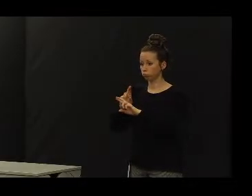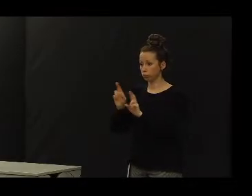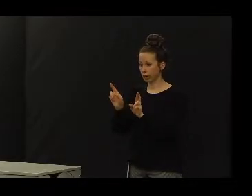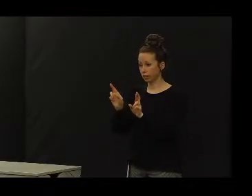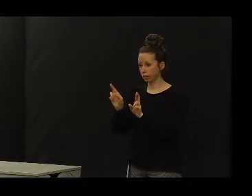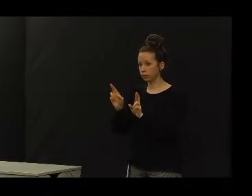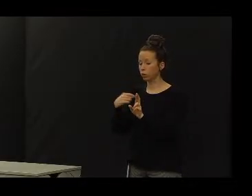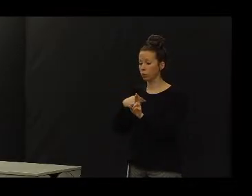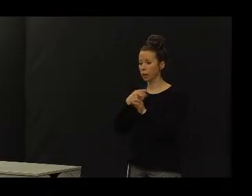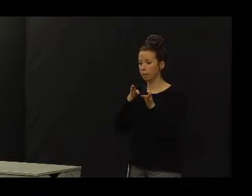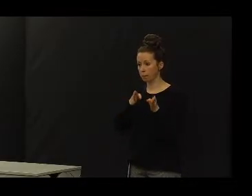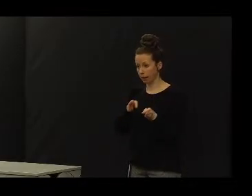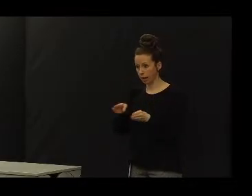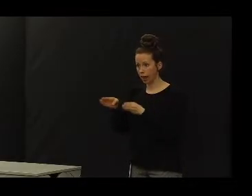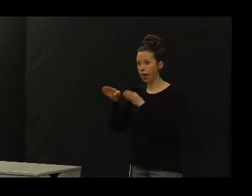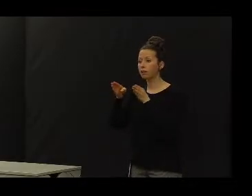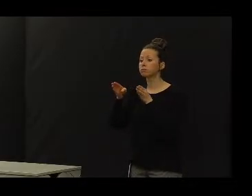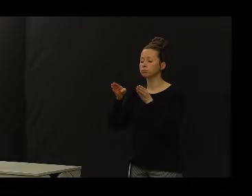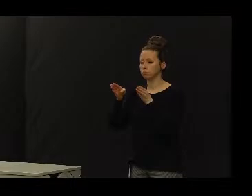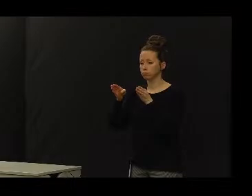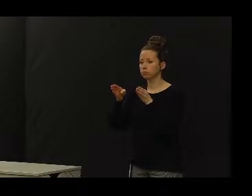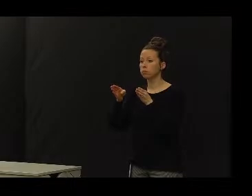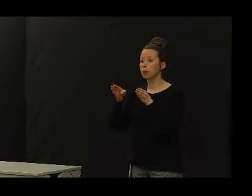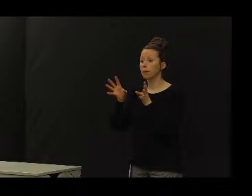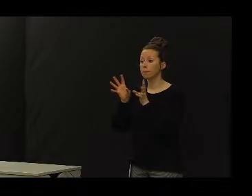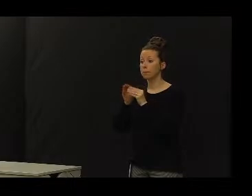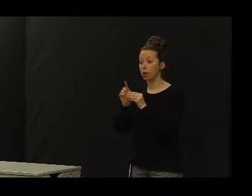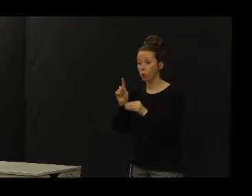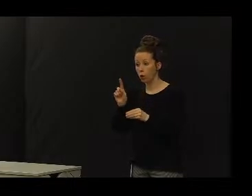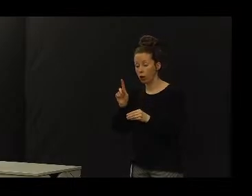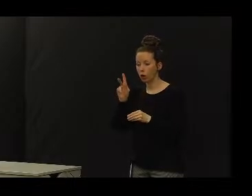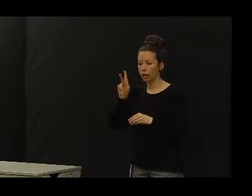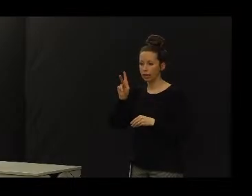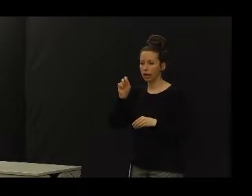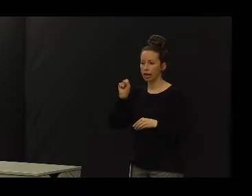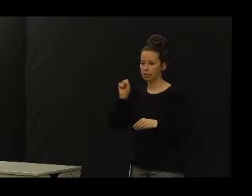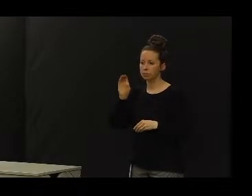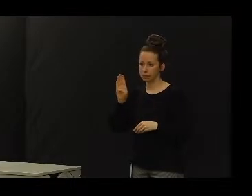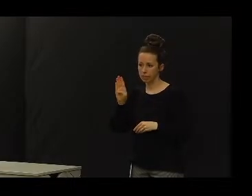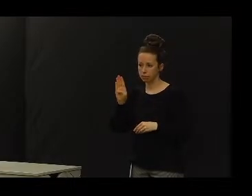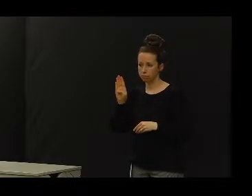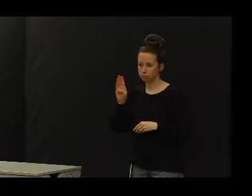And we were planning on having that joint meeting at the Kentucky School for the Blind.